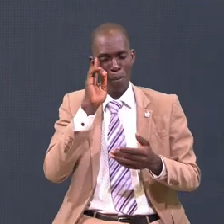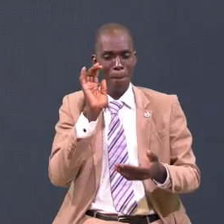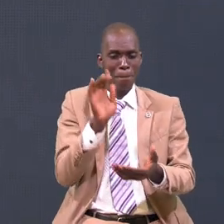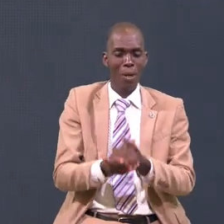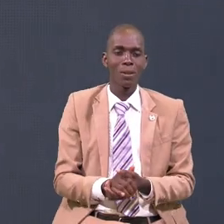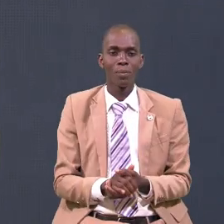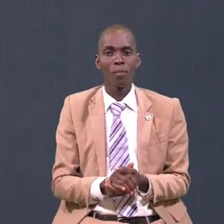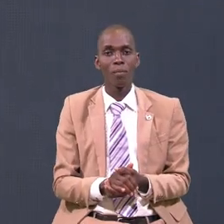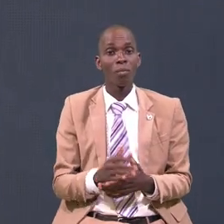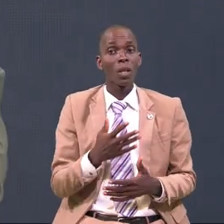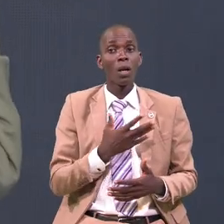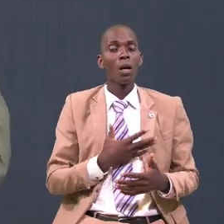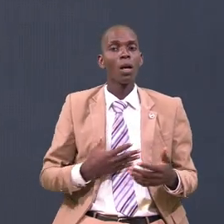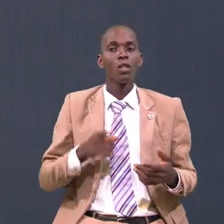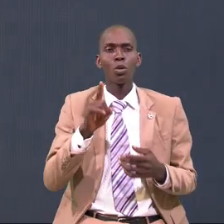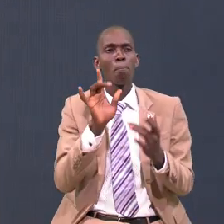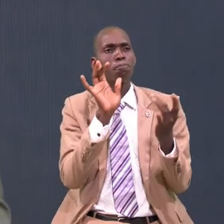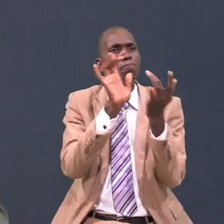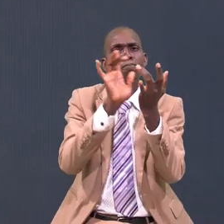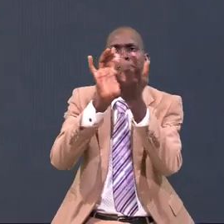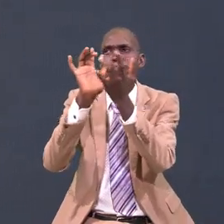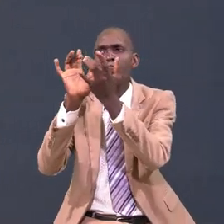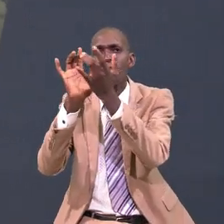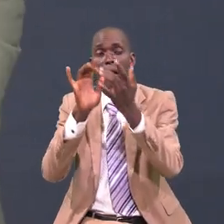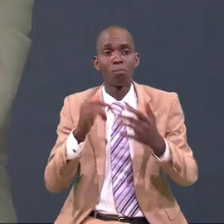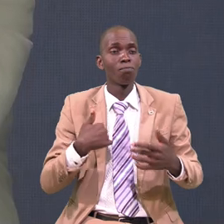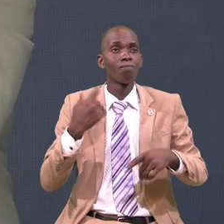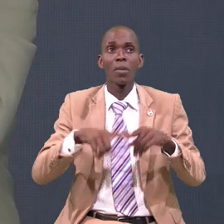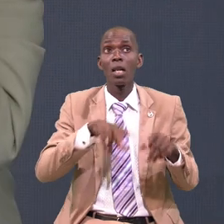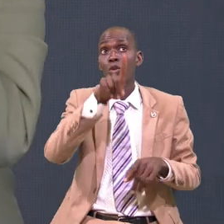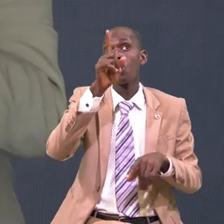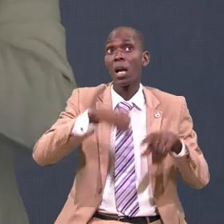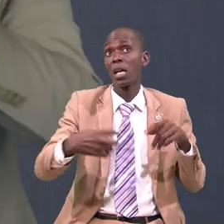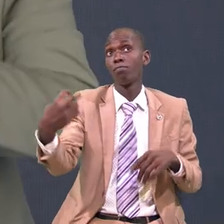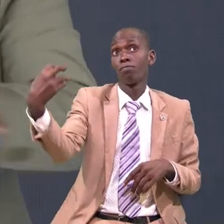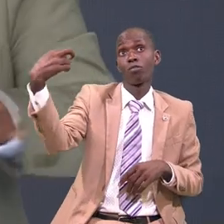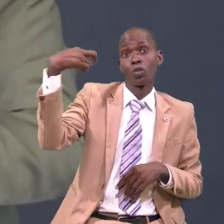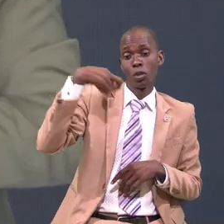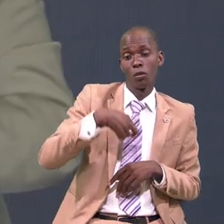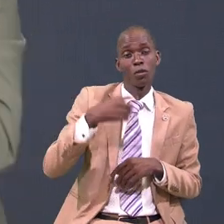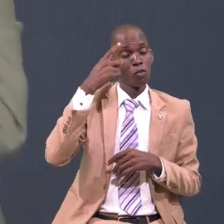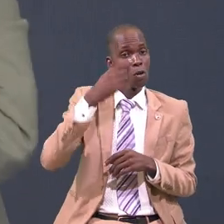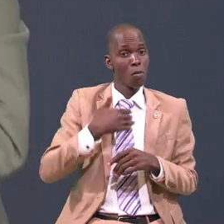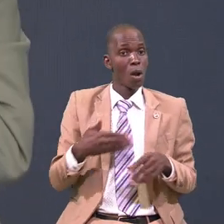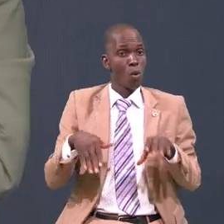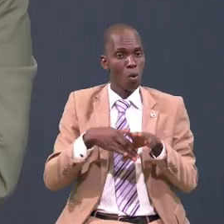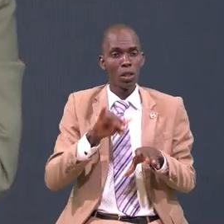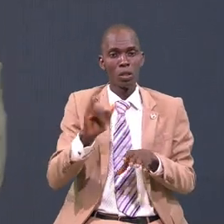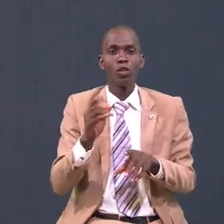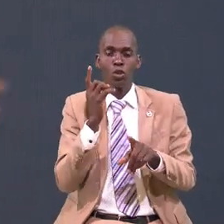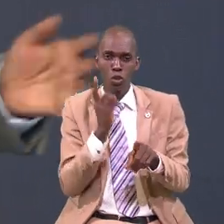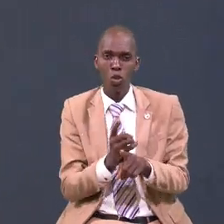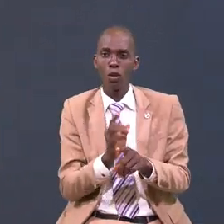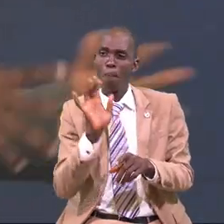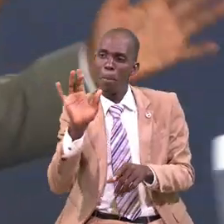And then you contact many people. If you cannot travel, this is the, you know, what you are going to put there. You see me